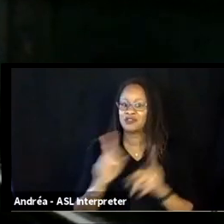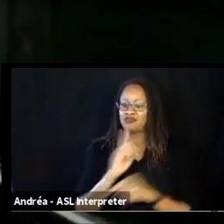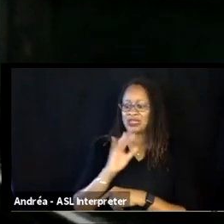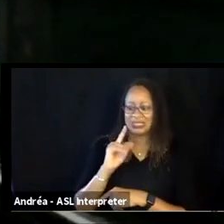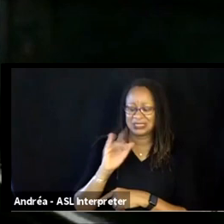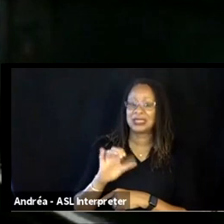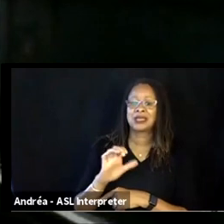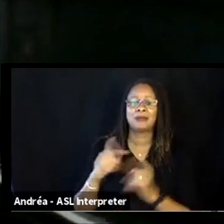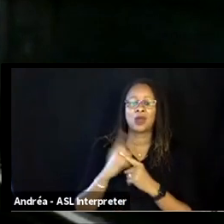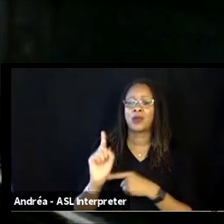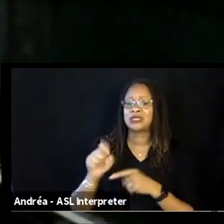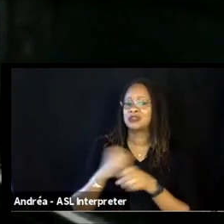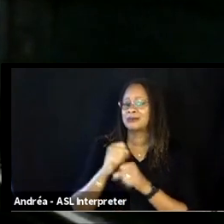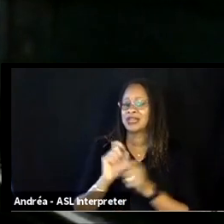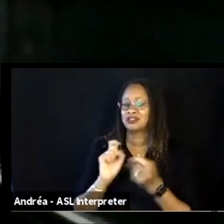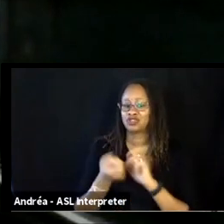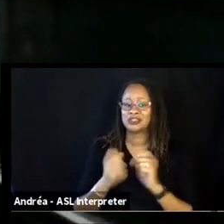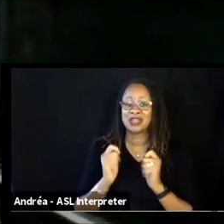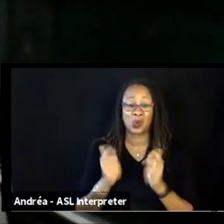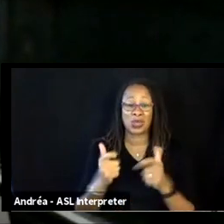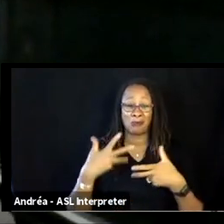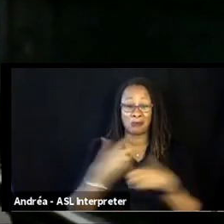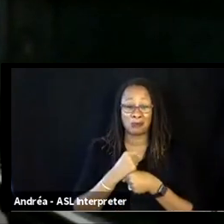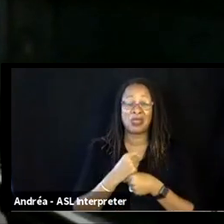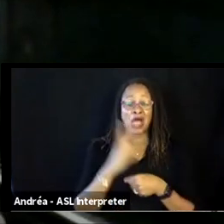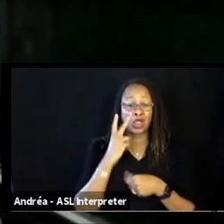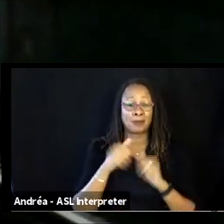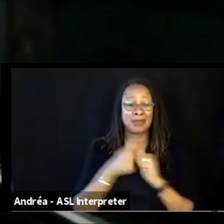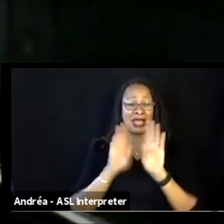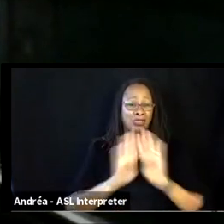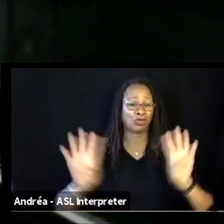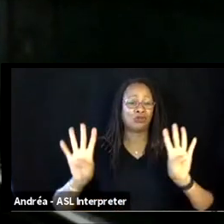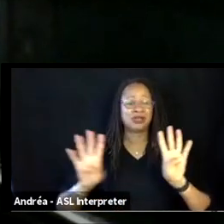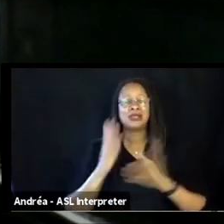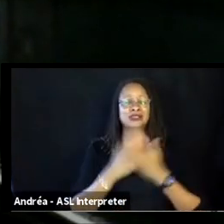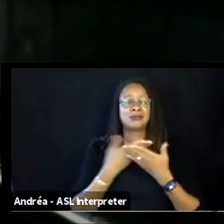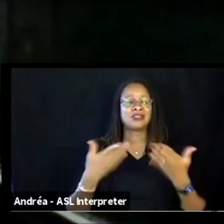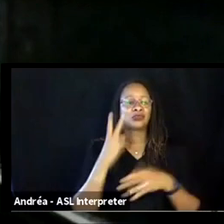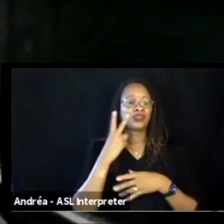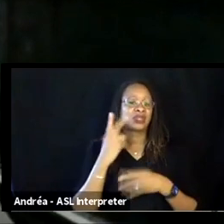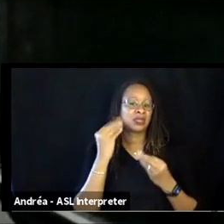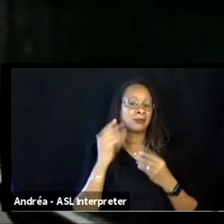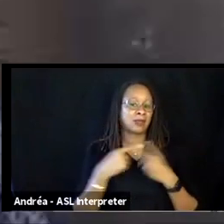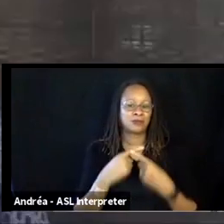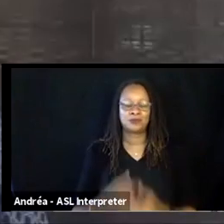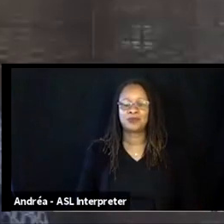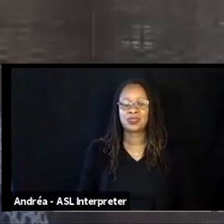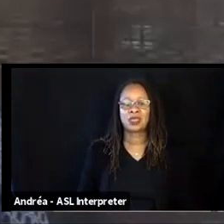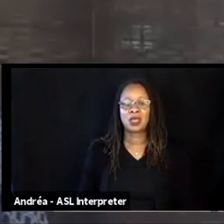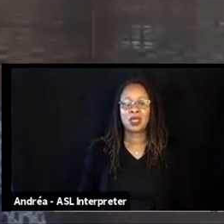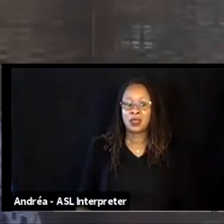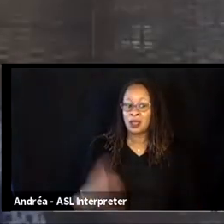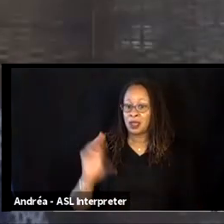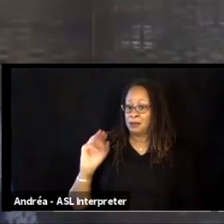that change too. So that's a quick, like, you know, look behind the curtain as to some of the things that we're thinking about. That's really, really